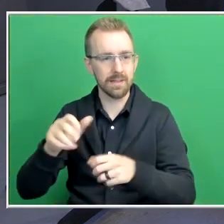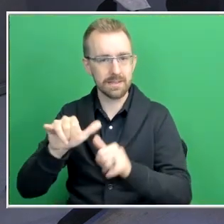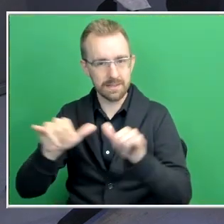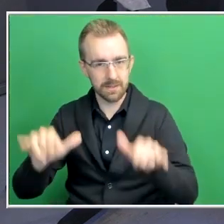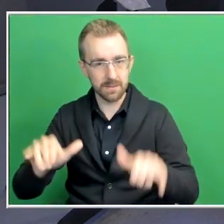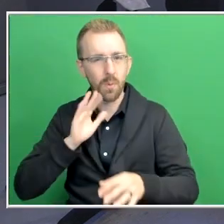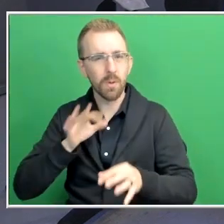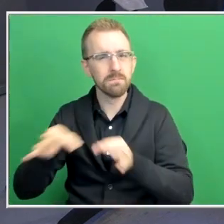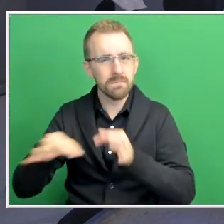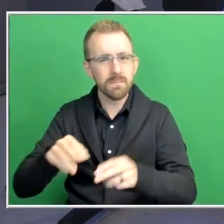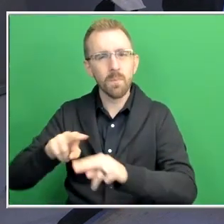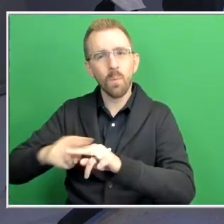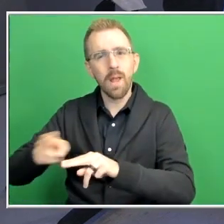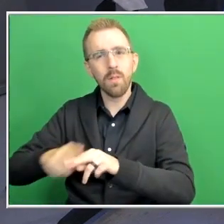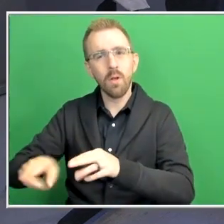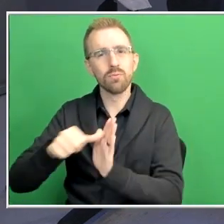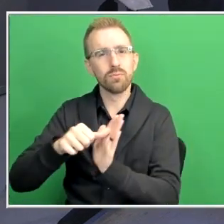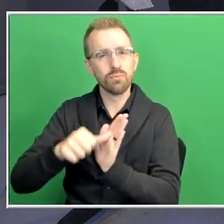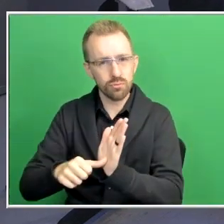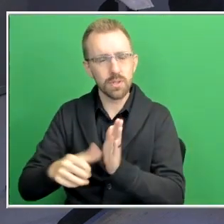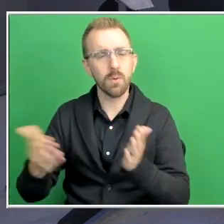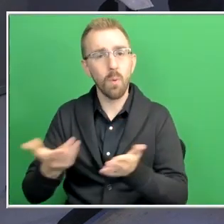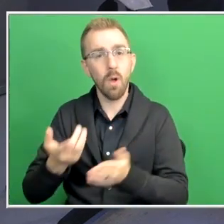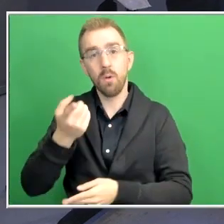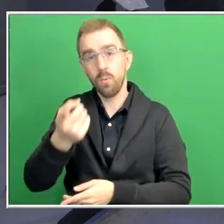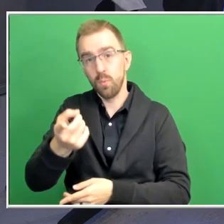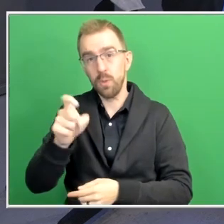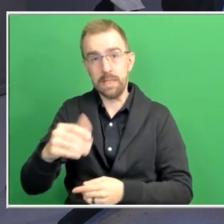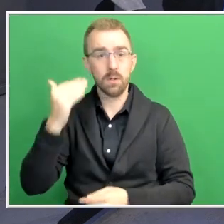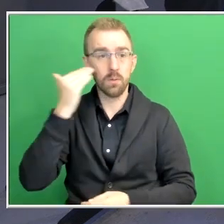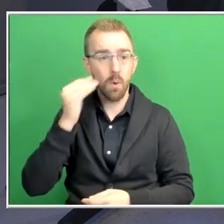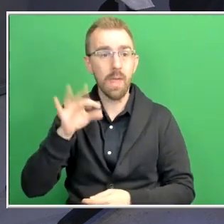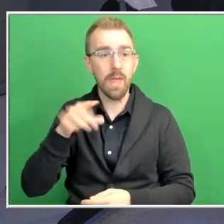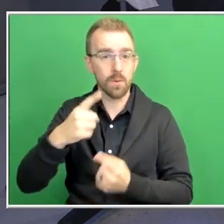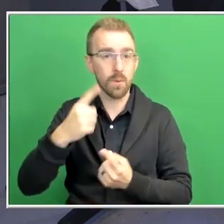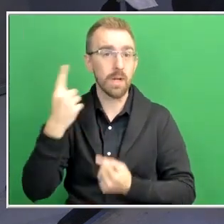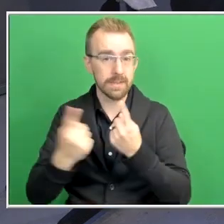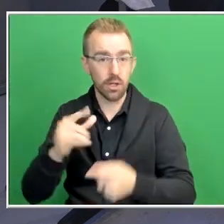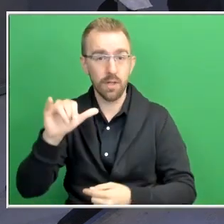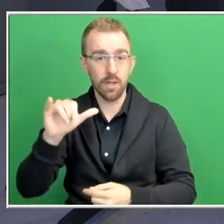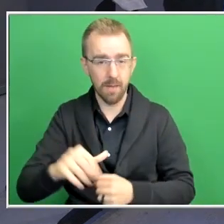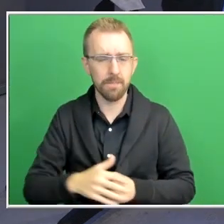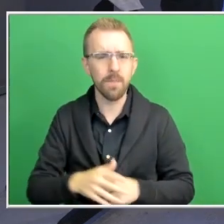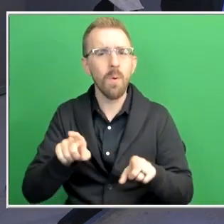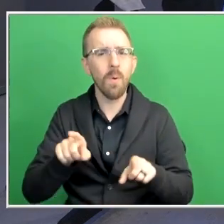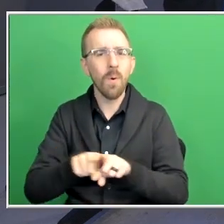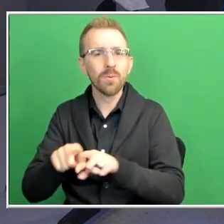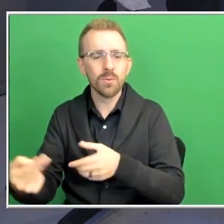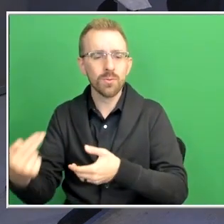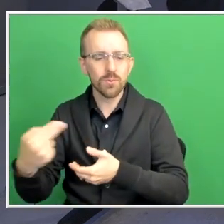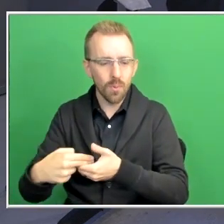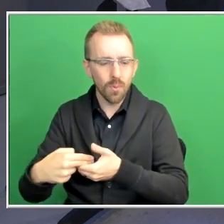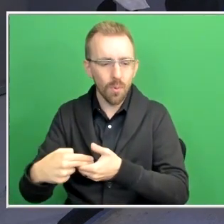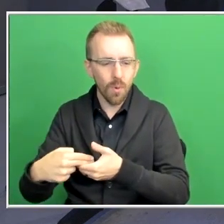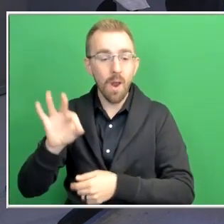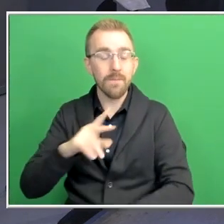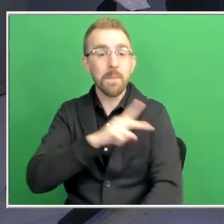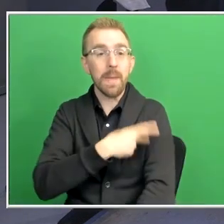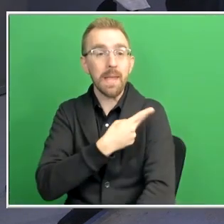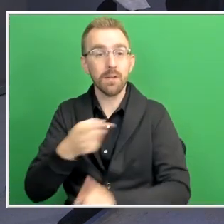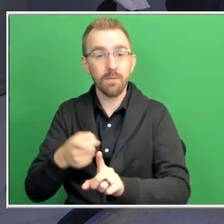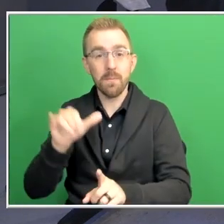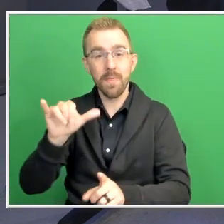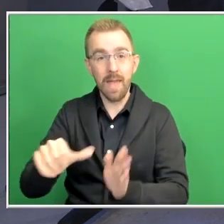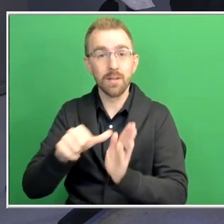weight loss surgery and what you need to know if you are considering it. Also joining us is one of the patients from that